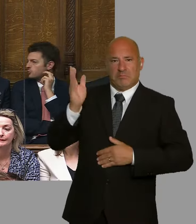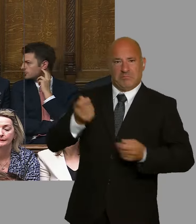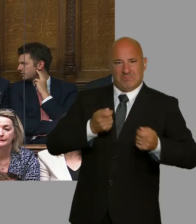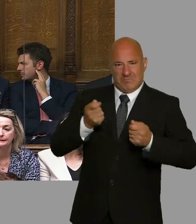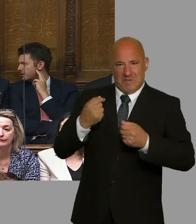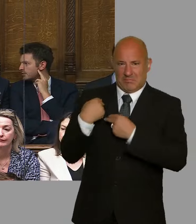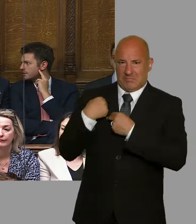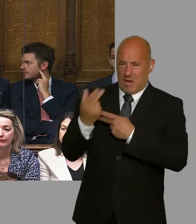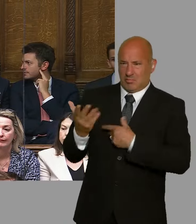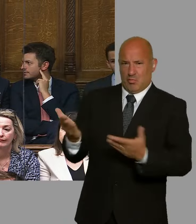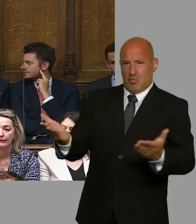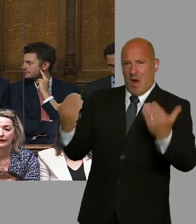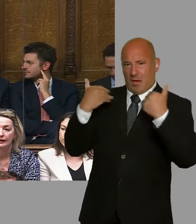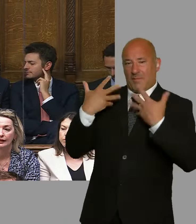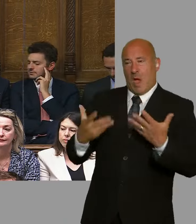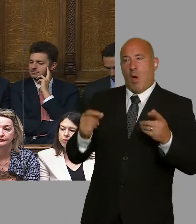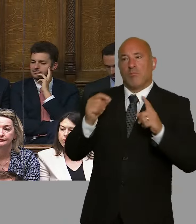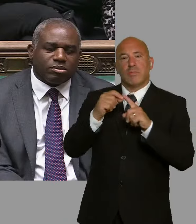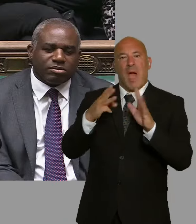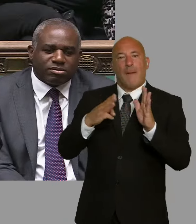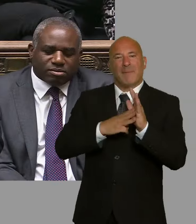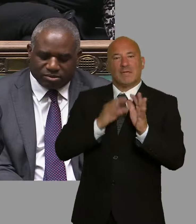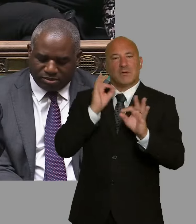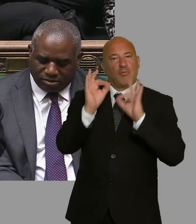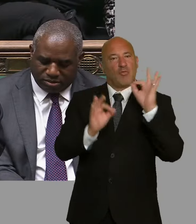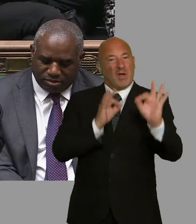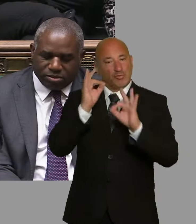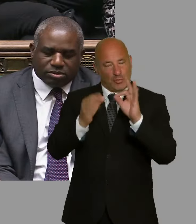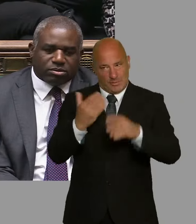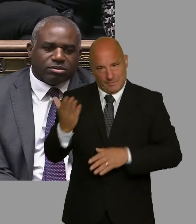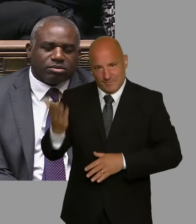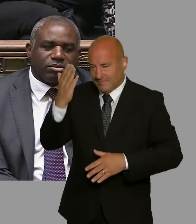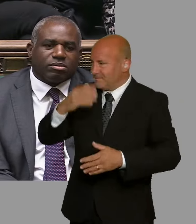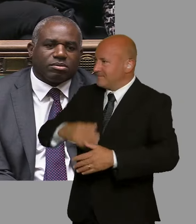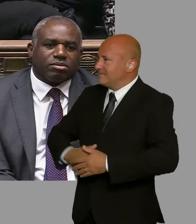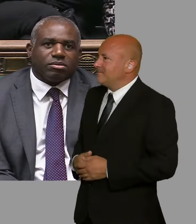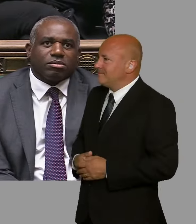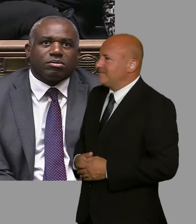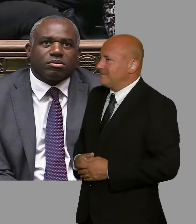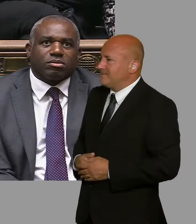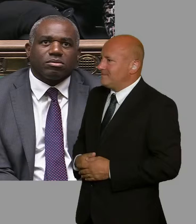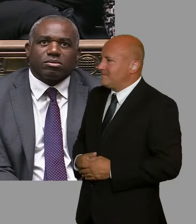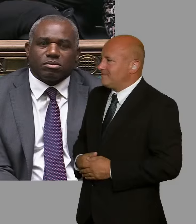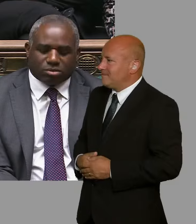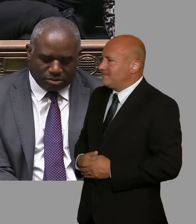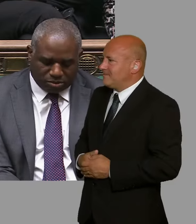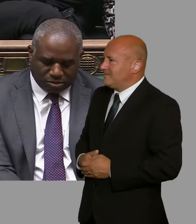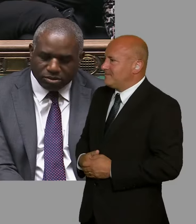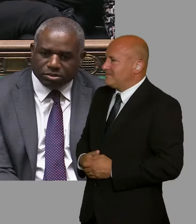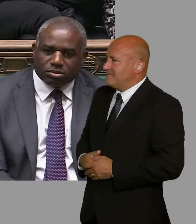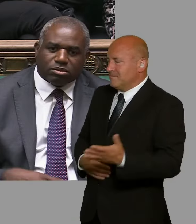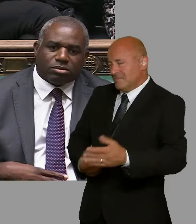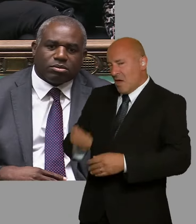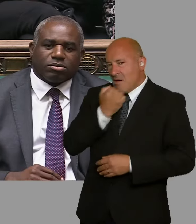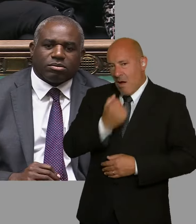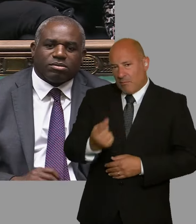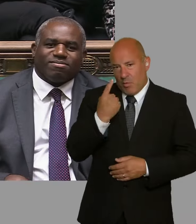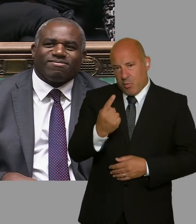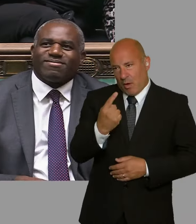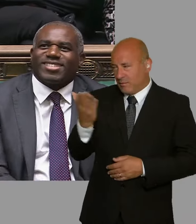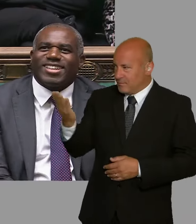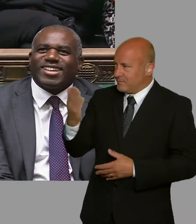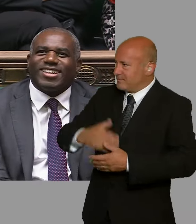you, Mr. Speaker. Today we're investing £15.6 billion in transport infrastructure of the North and of the